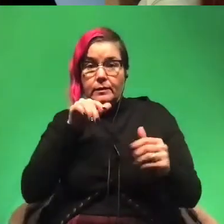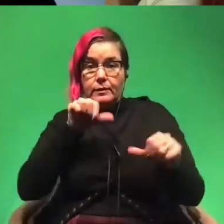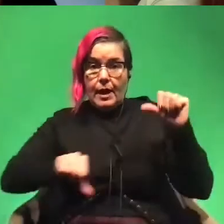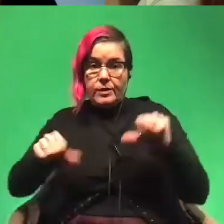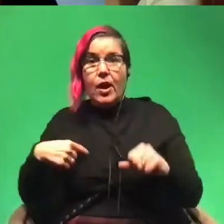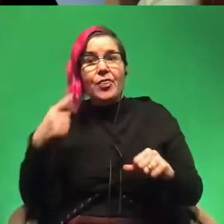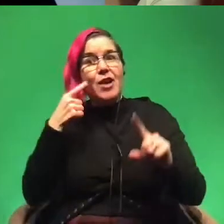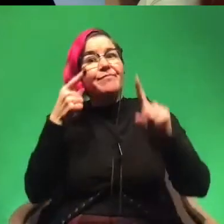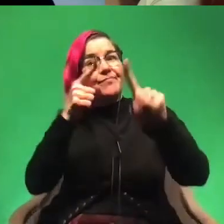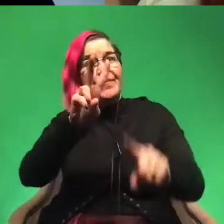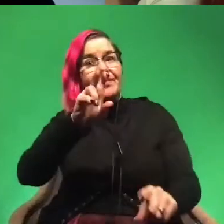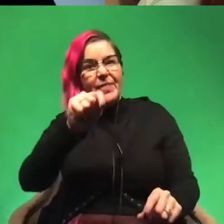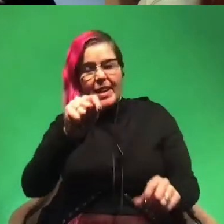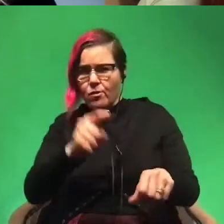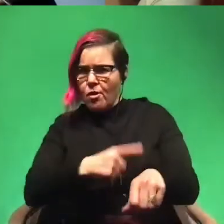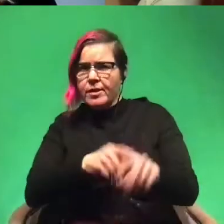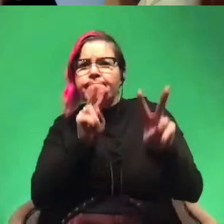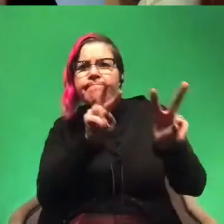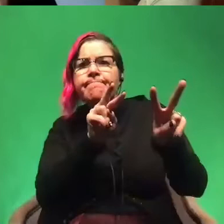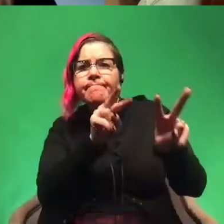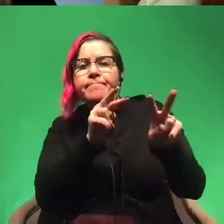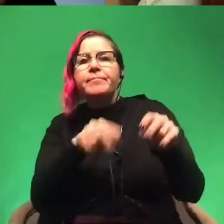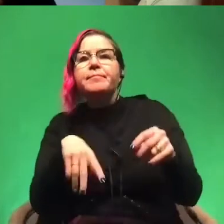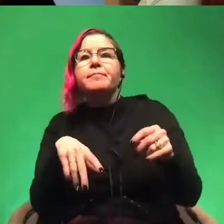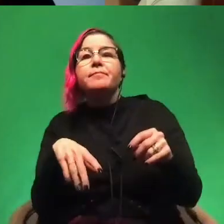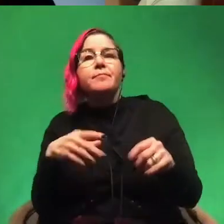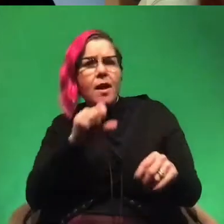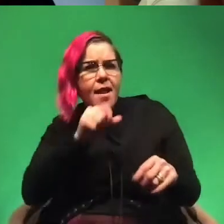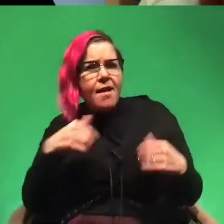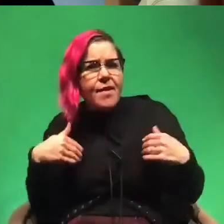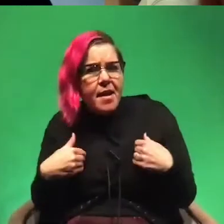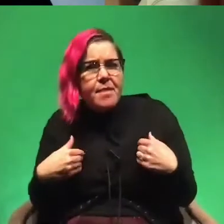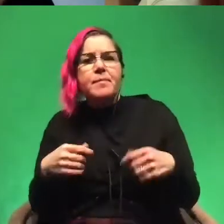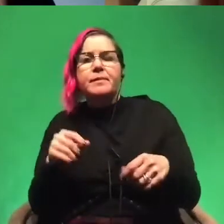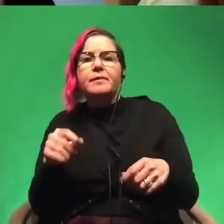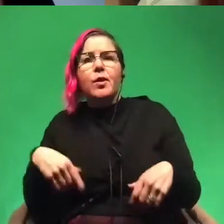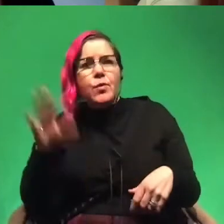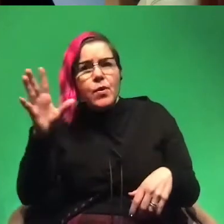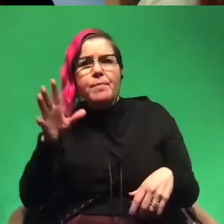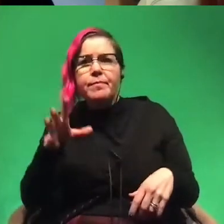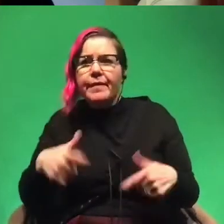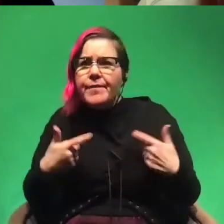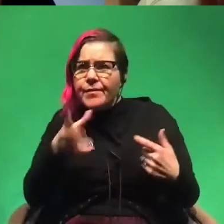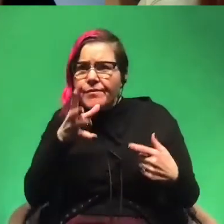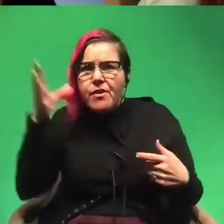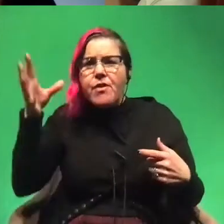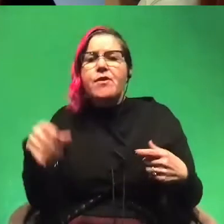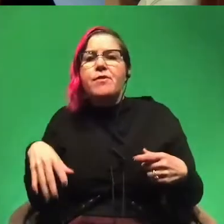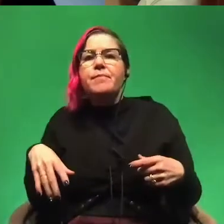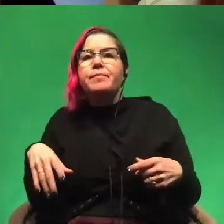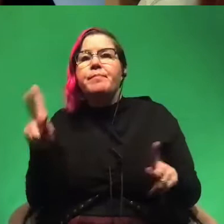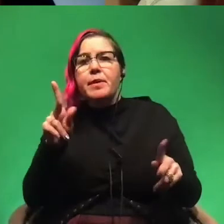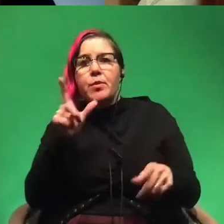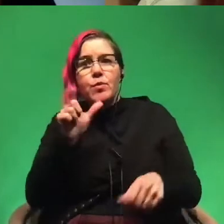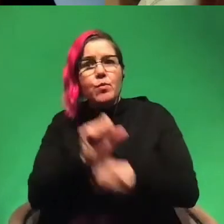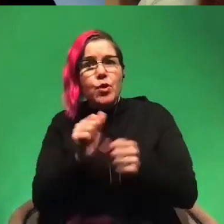to be a veterinarian for a very long time because I liked animals, and I grew up and lived on a farm, and people who work with animals